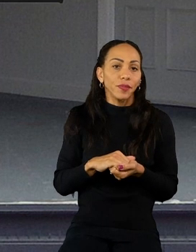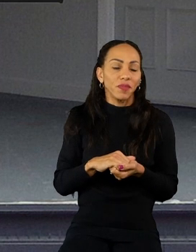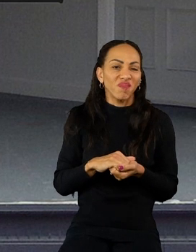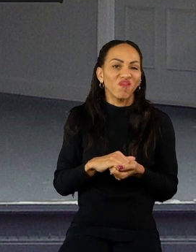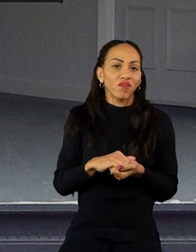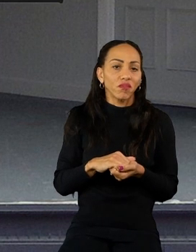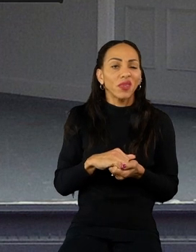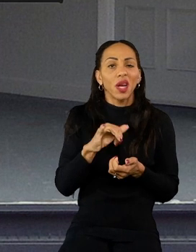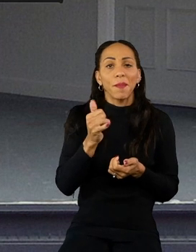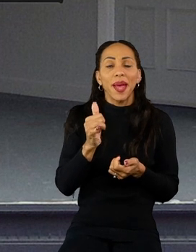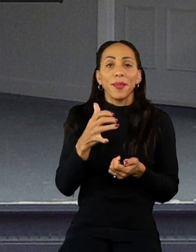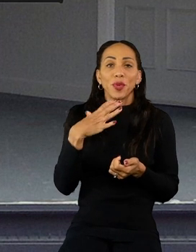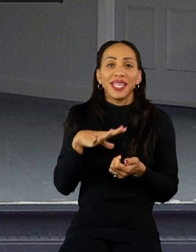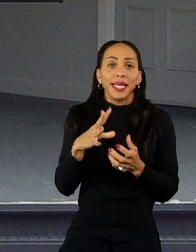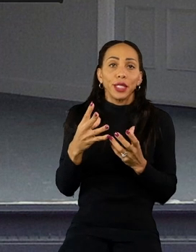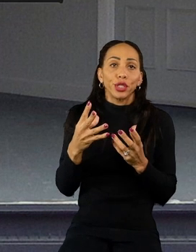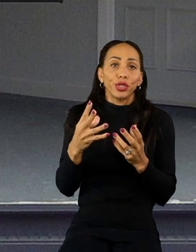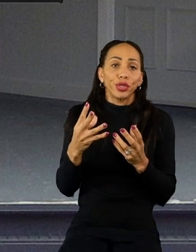really great. I think